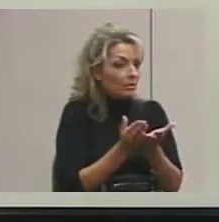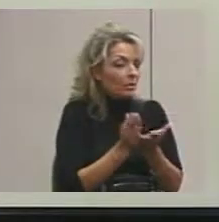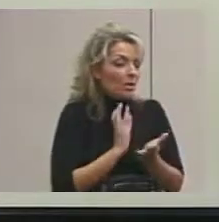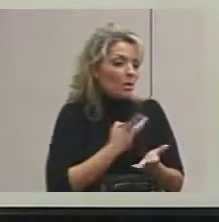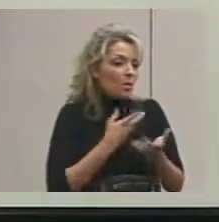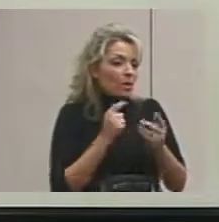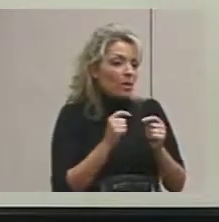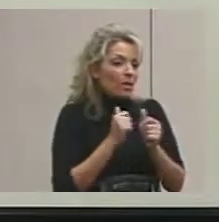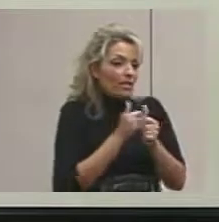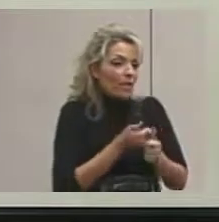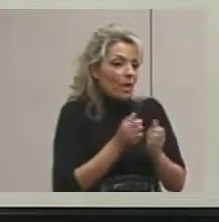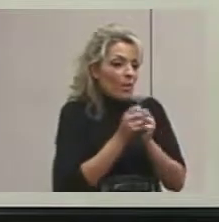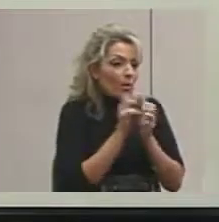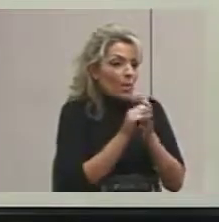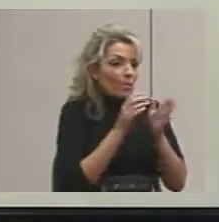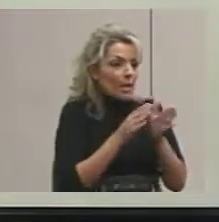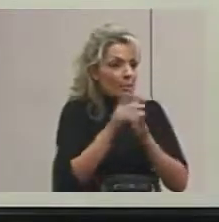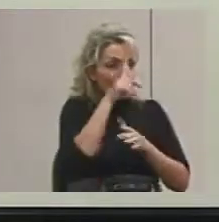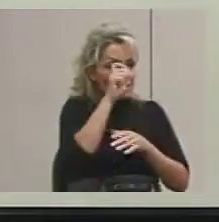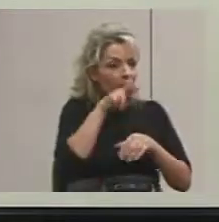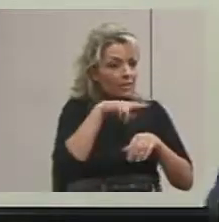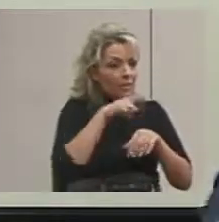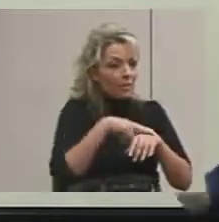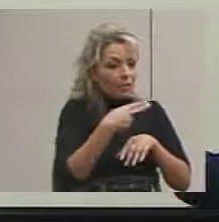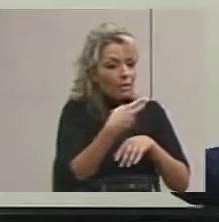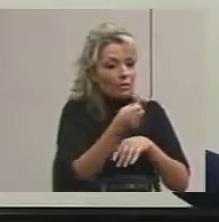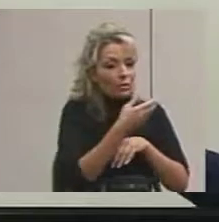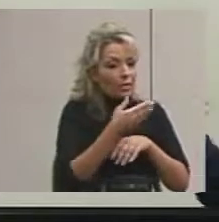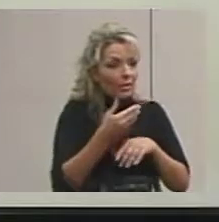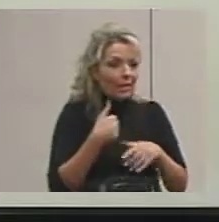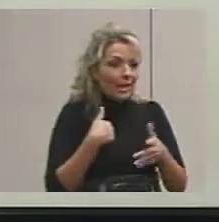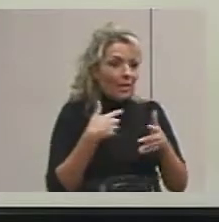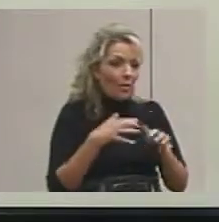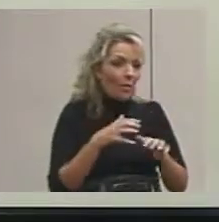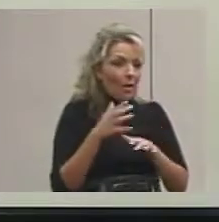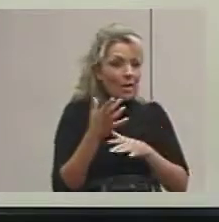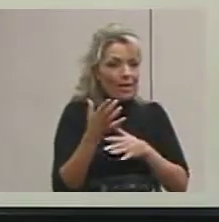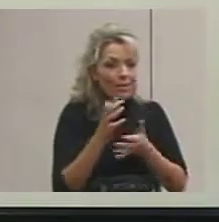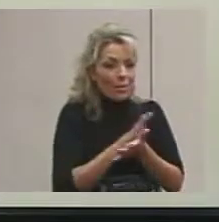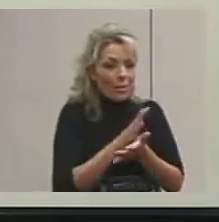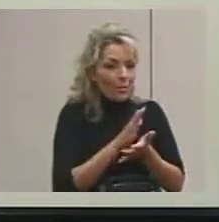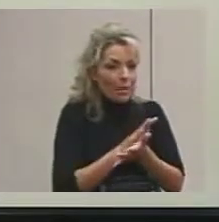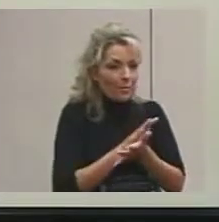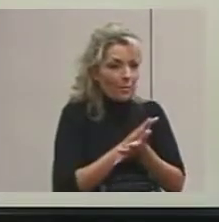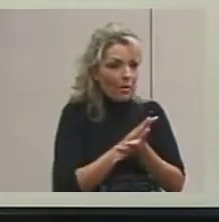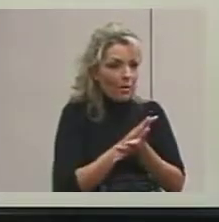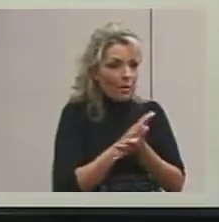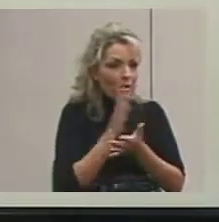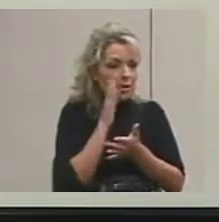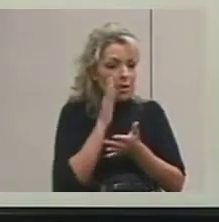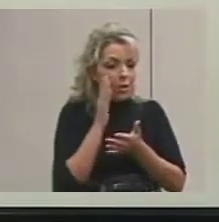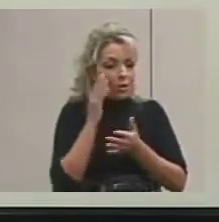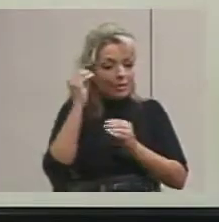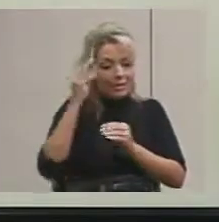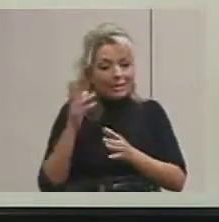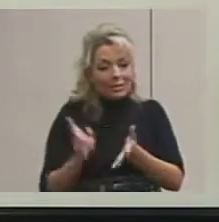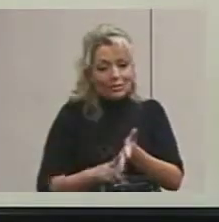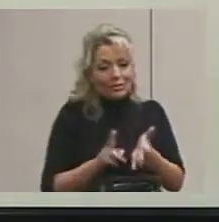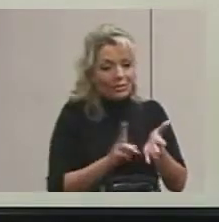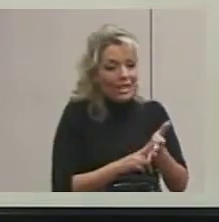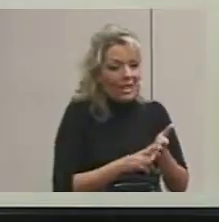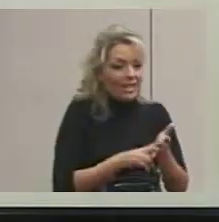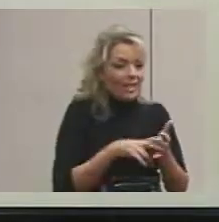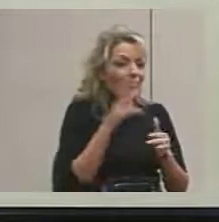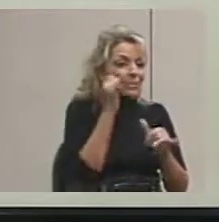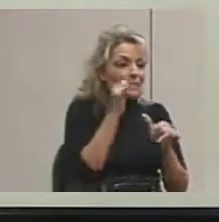trying to stay with that planner because it's such a natural high school thing. I hate for him to have this piece, I feel like a piece of paper that you carry around for the teacher to sign is kind of redundant